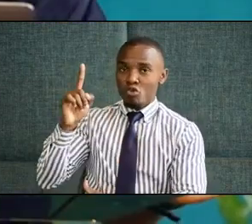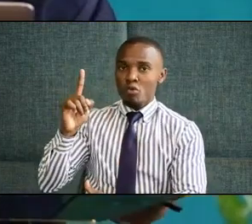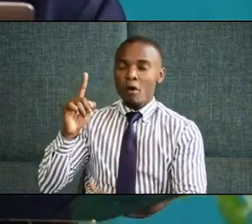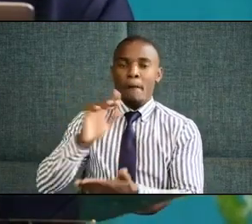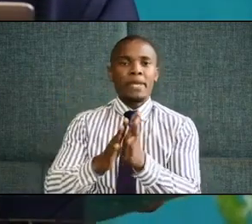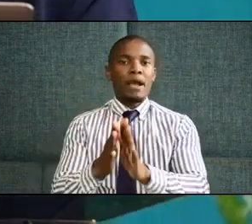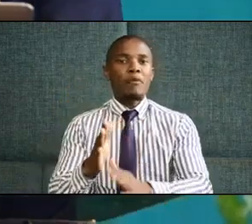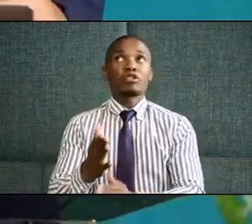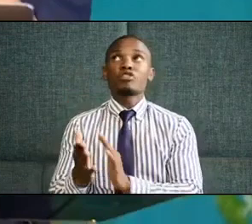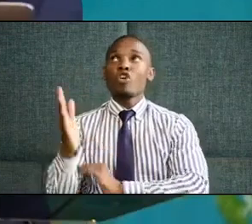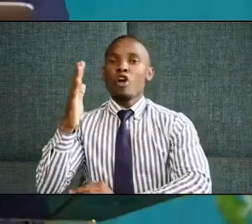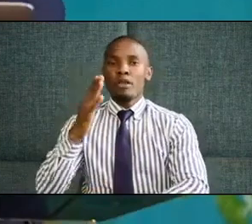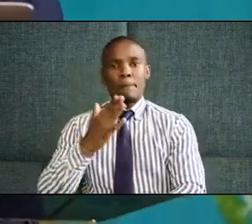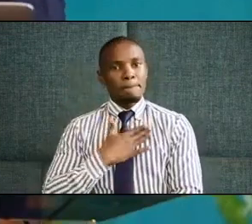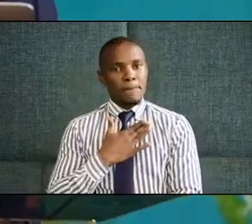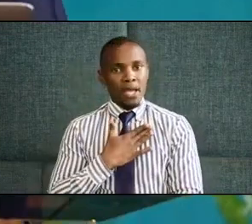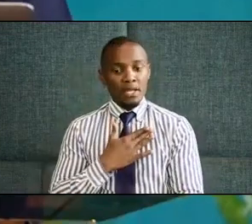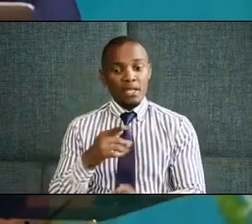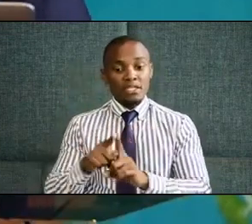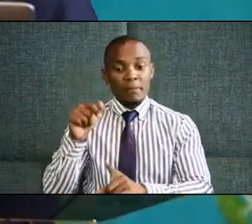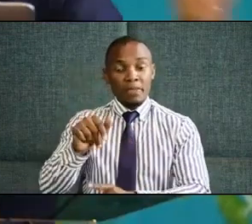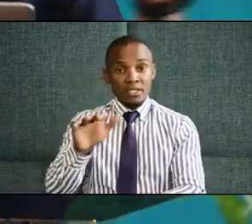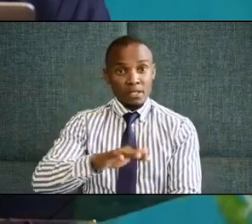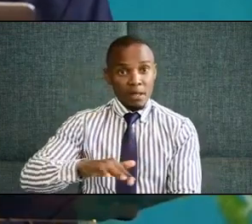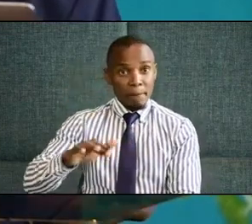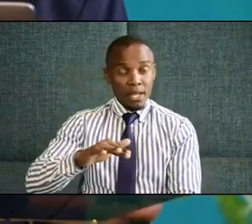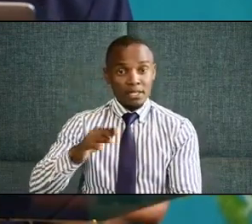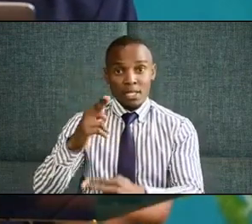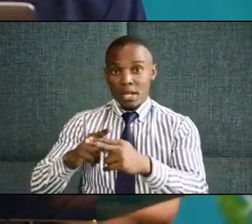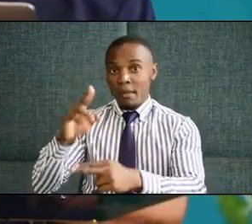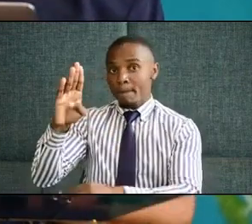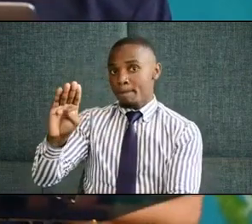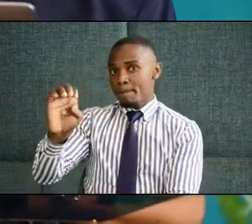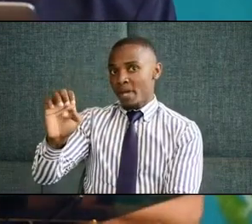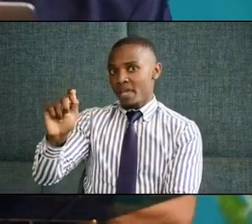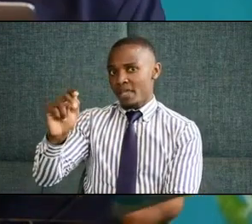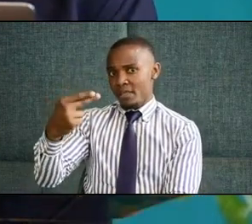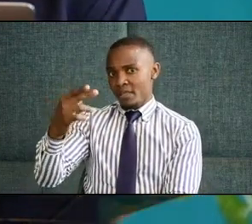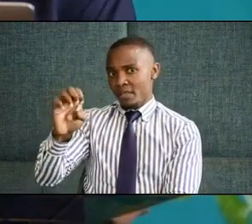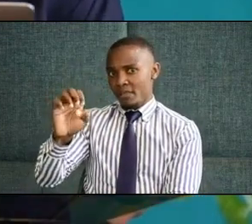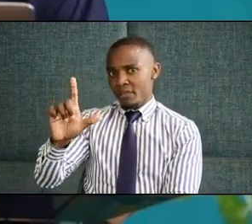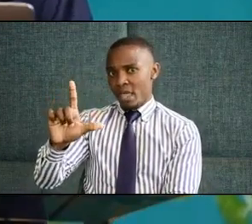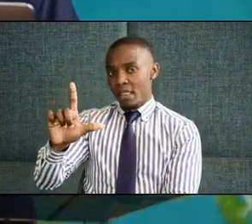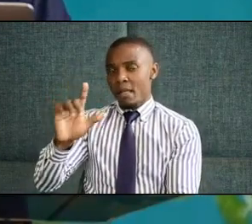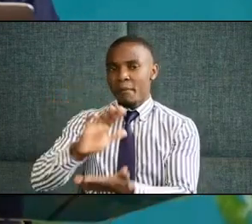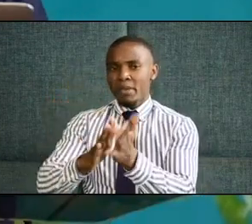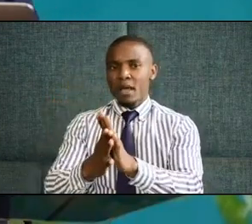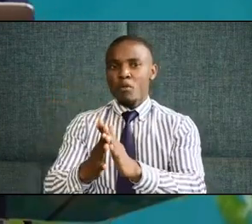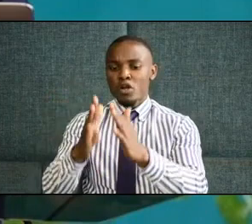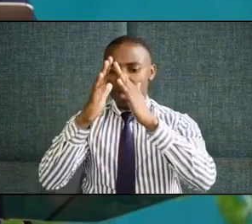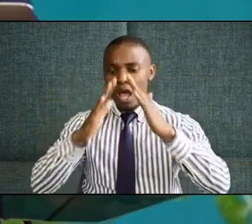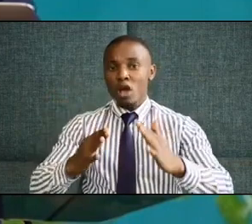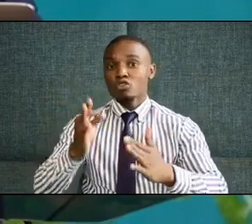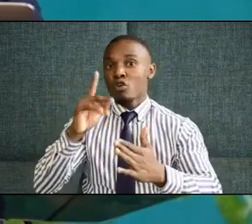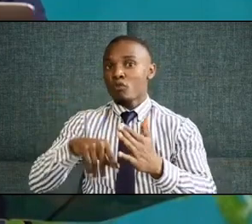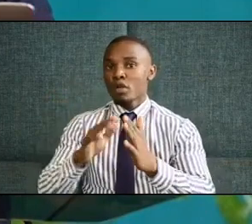be my God, and this place, Bethel, shall be called a house of